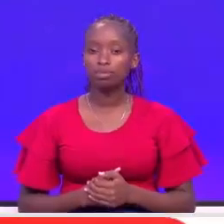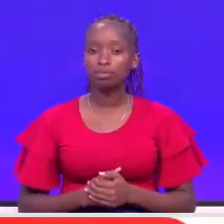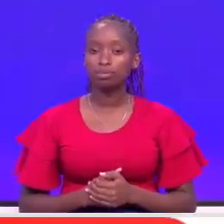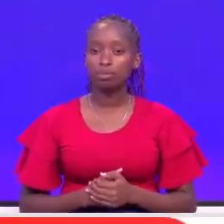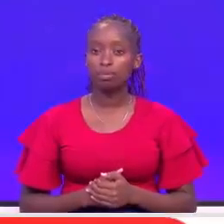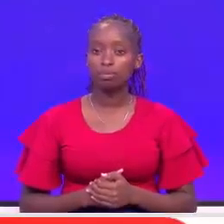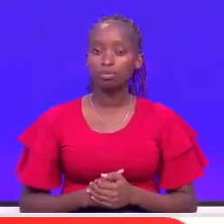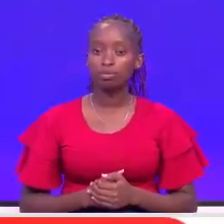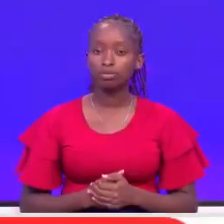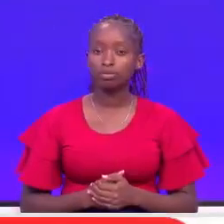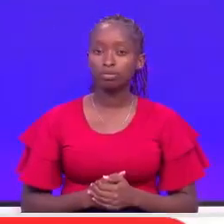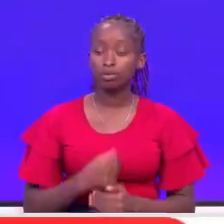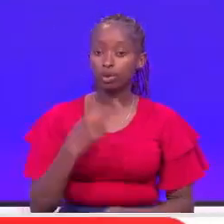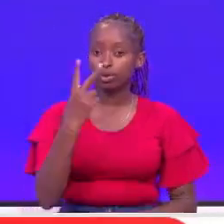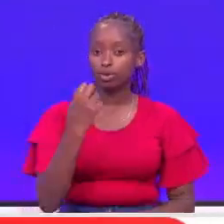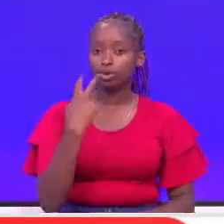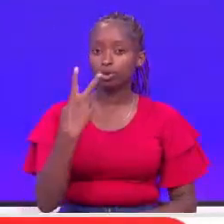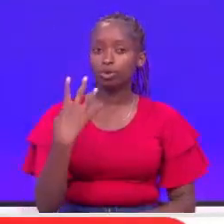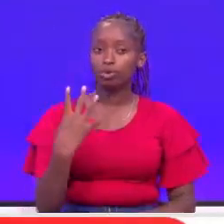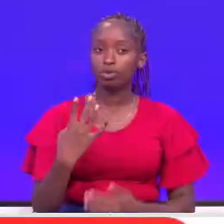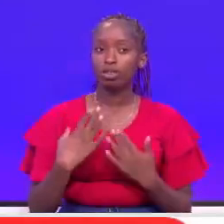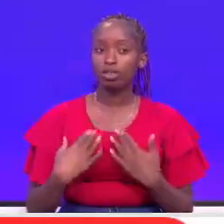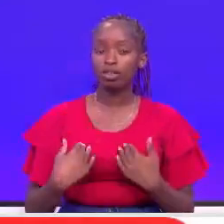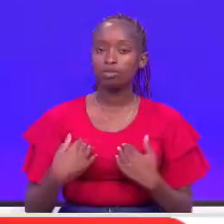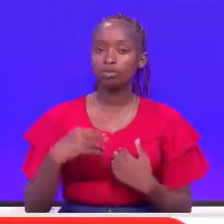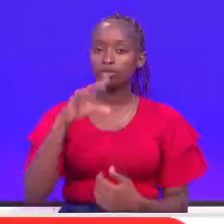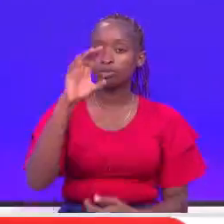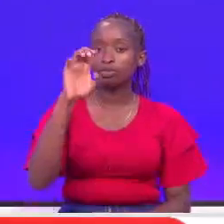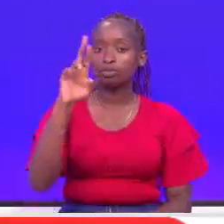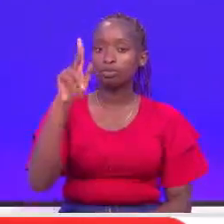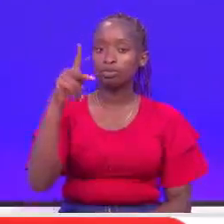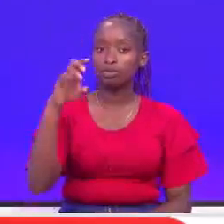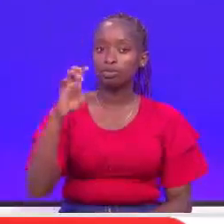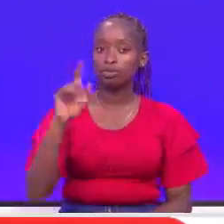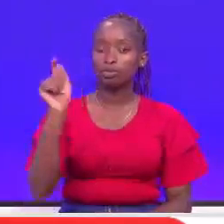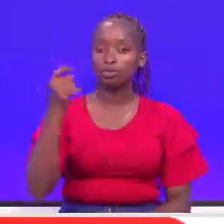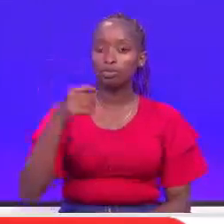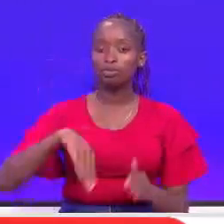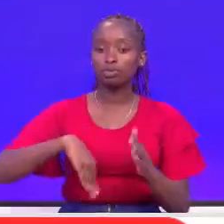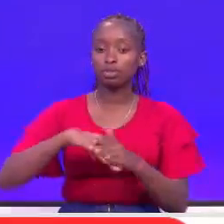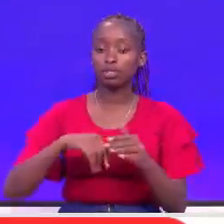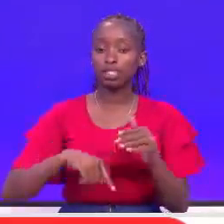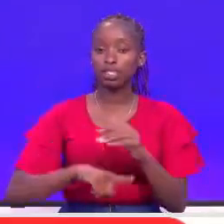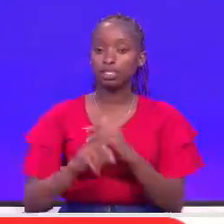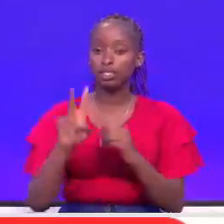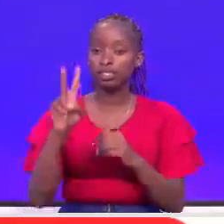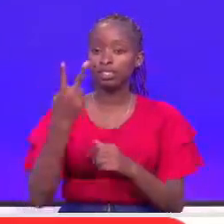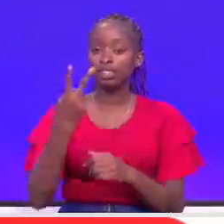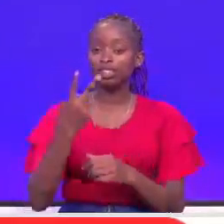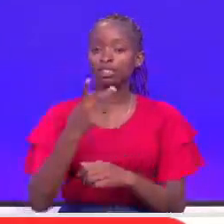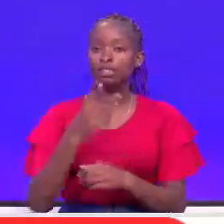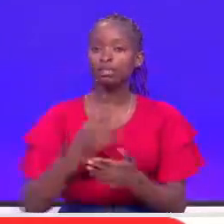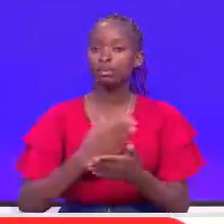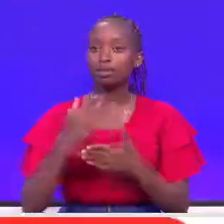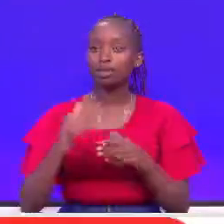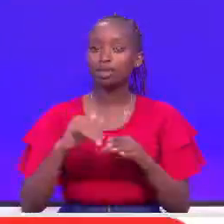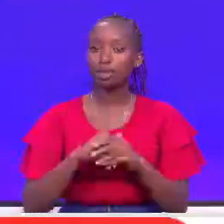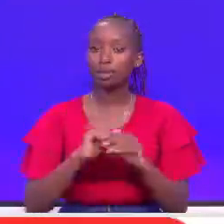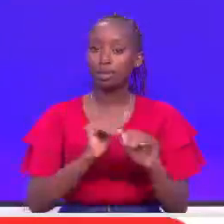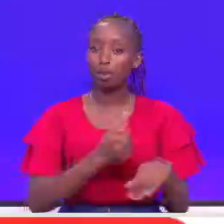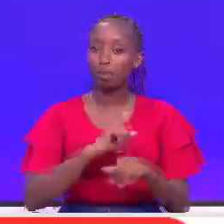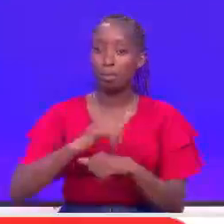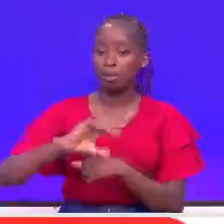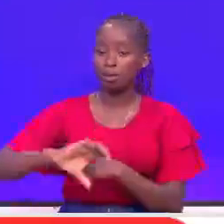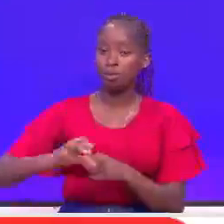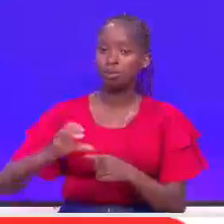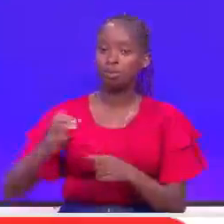The 2024 Europe Day Kenya Football Tournament enters the second round this weekend in Homa Bay County at Homa